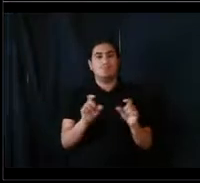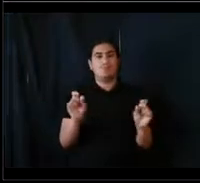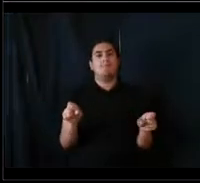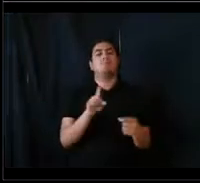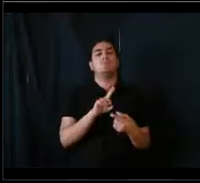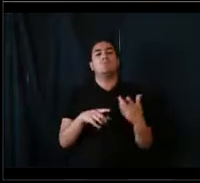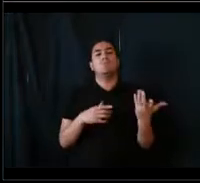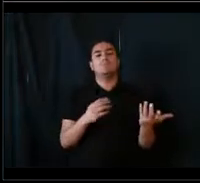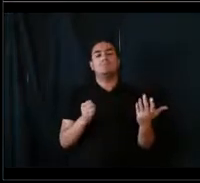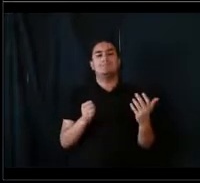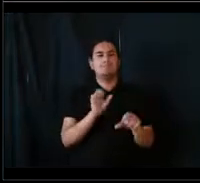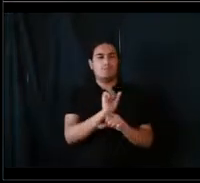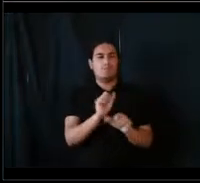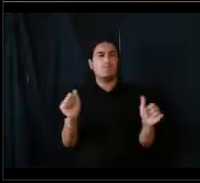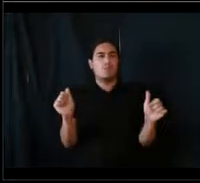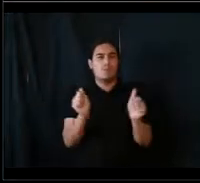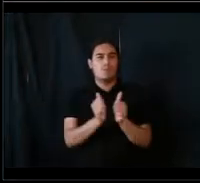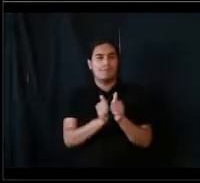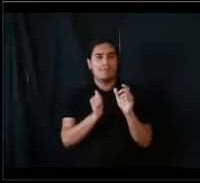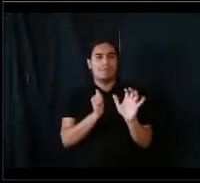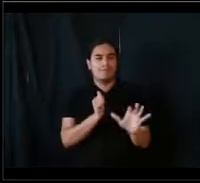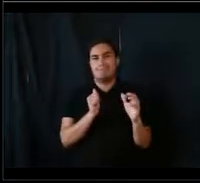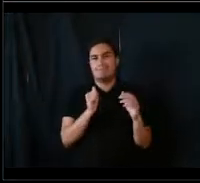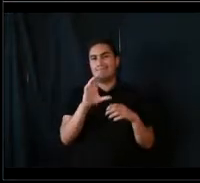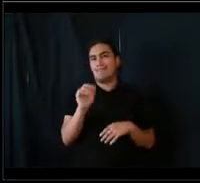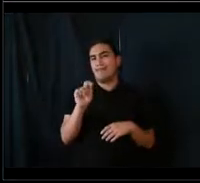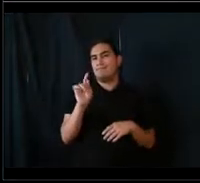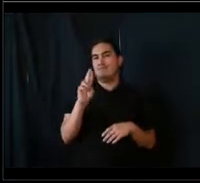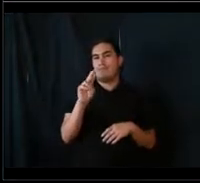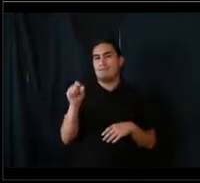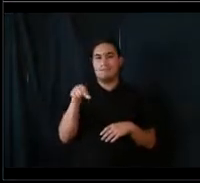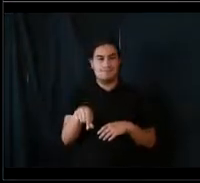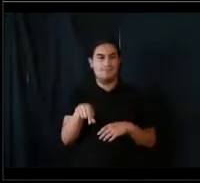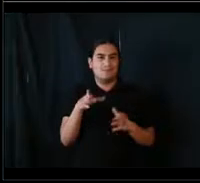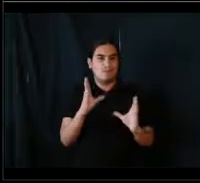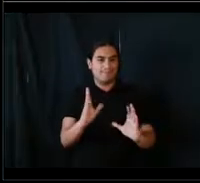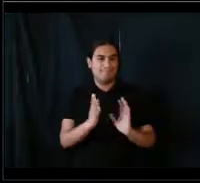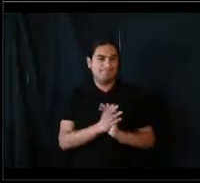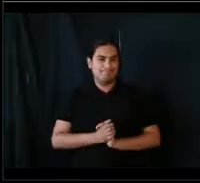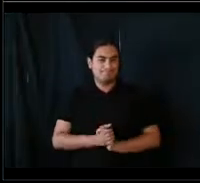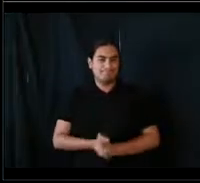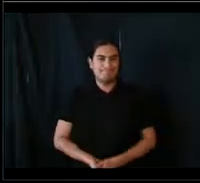um to work with with caltrans in this capacity